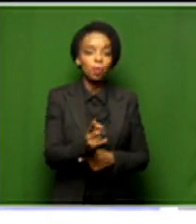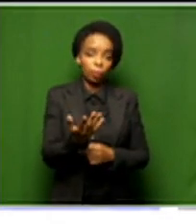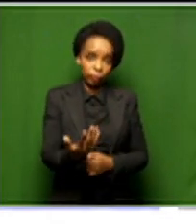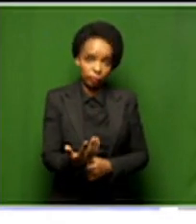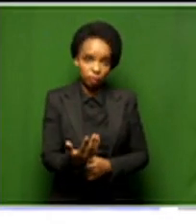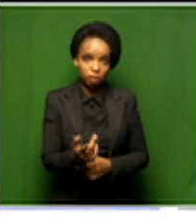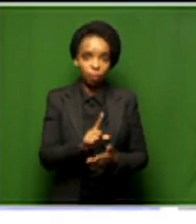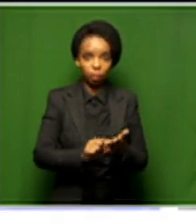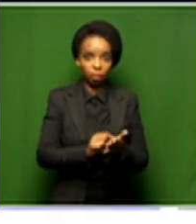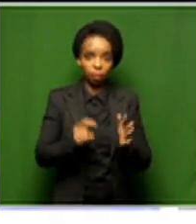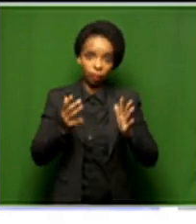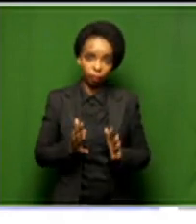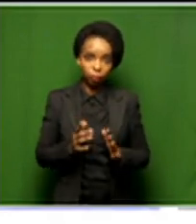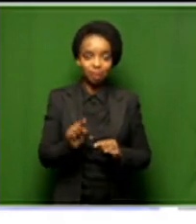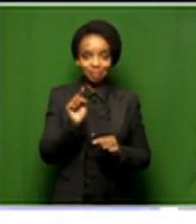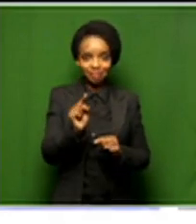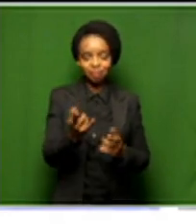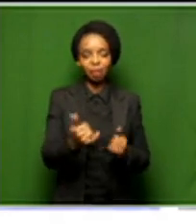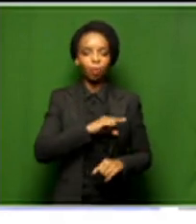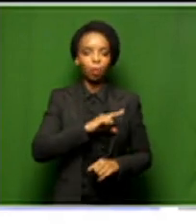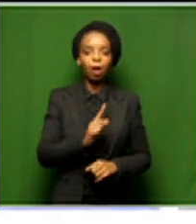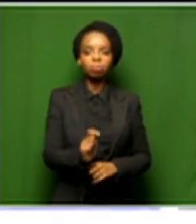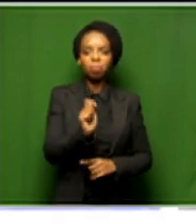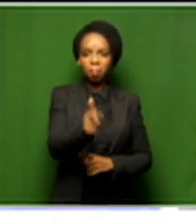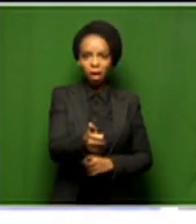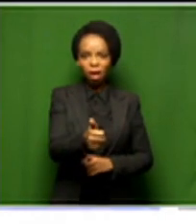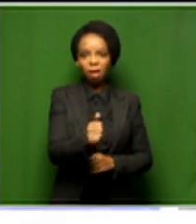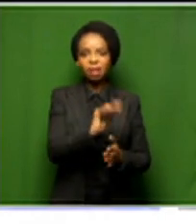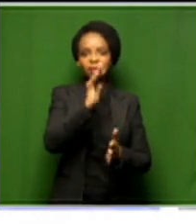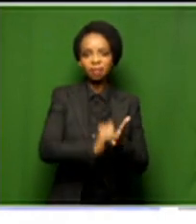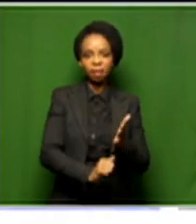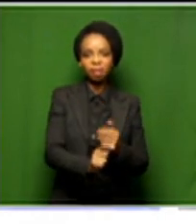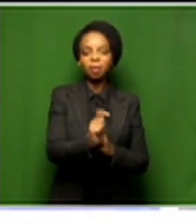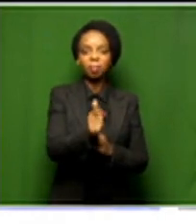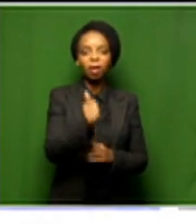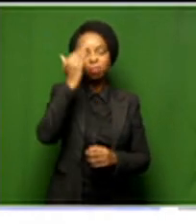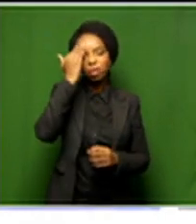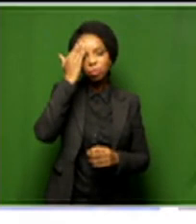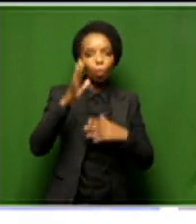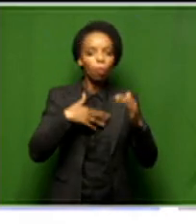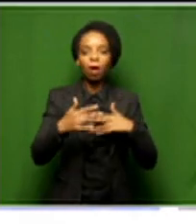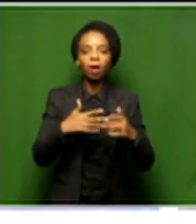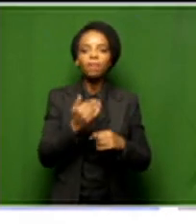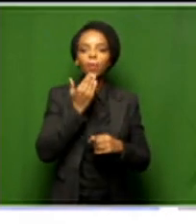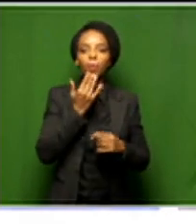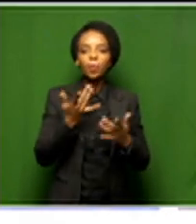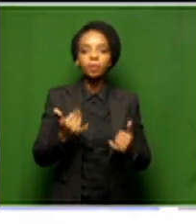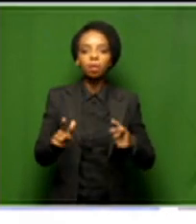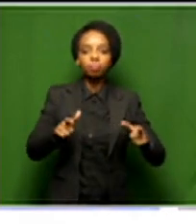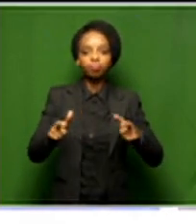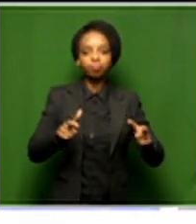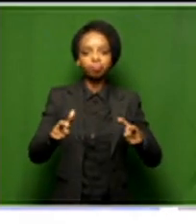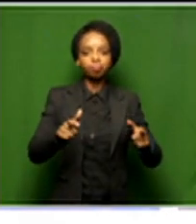and the reason they are there is because they are paying tax. They know that whoever is in power has an impact on them. As for